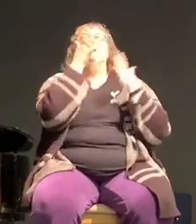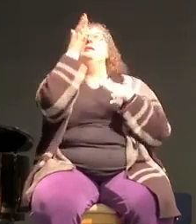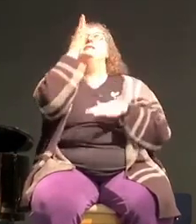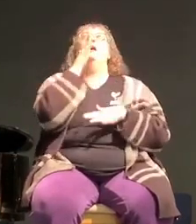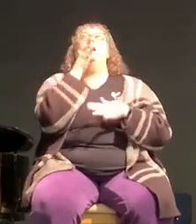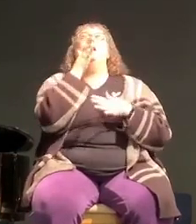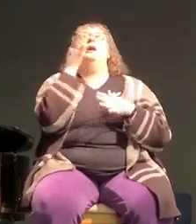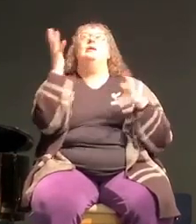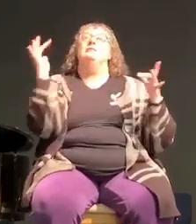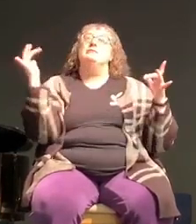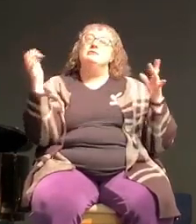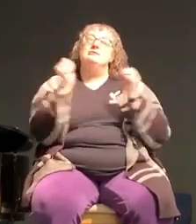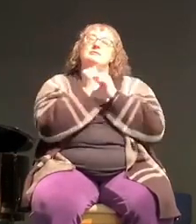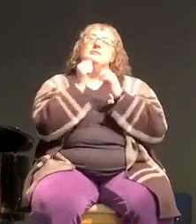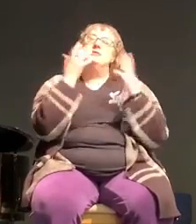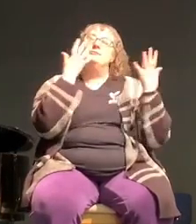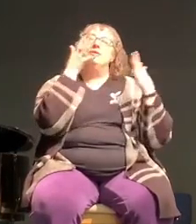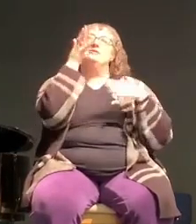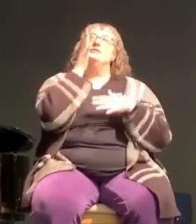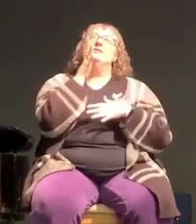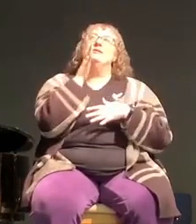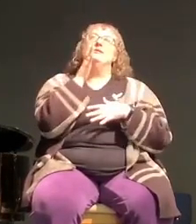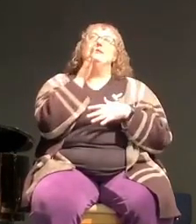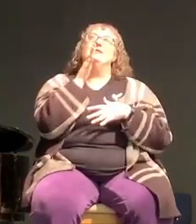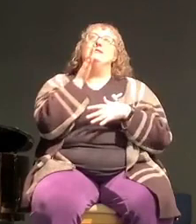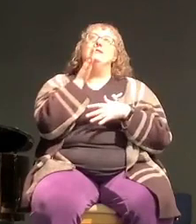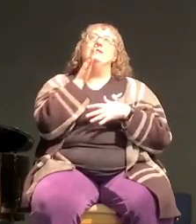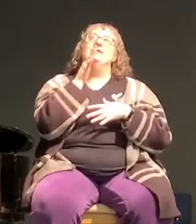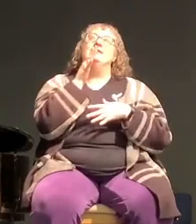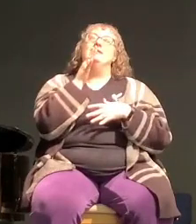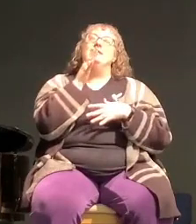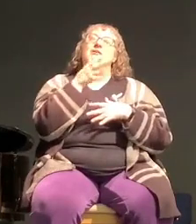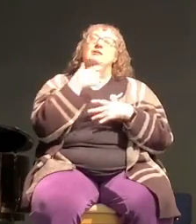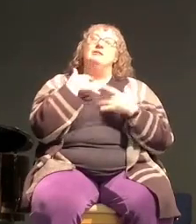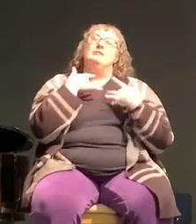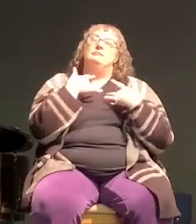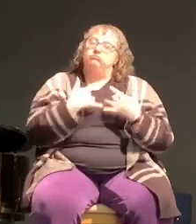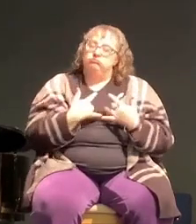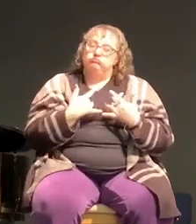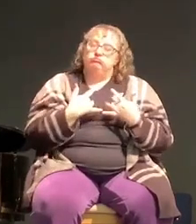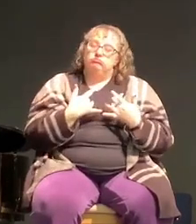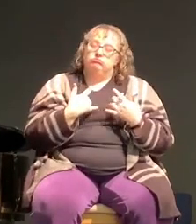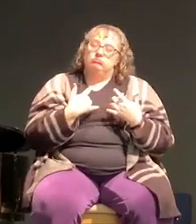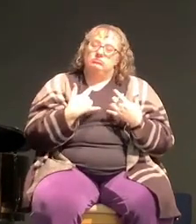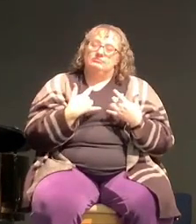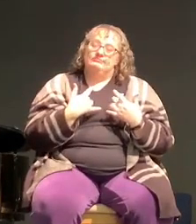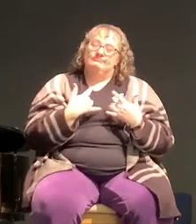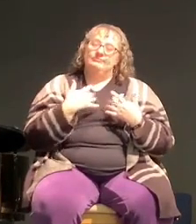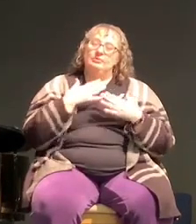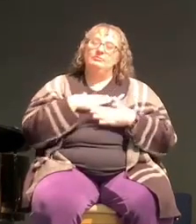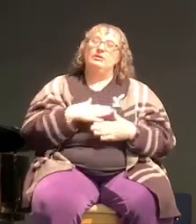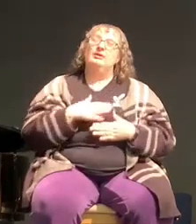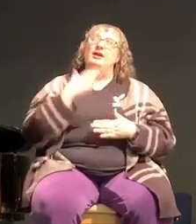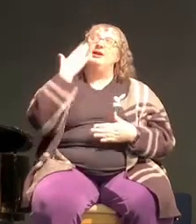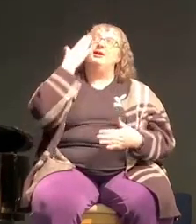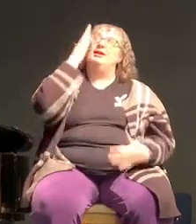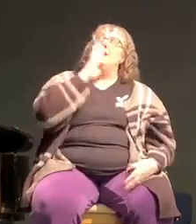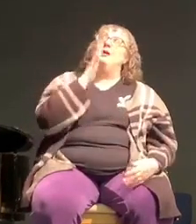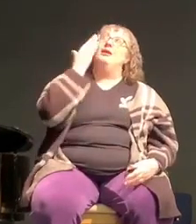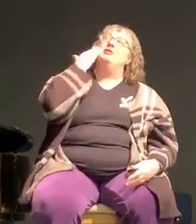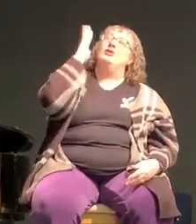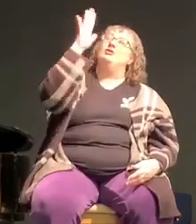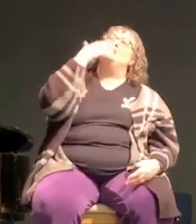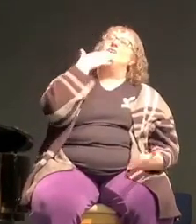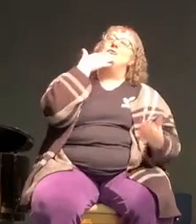and bring people together to praise God. Even though it is super taxing on her body, she says, God, I know you are good and